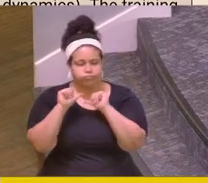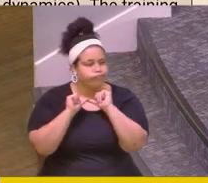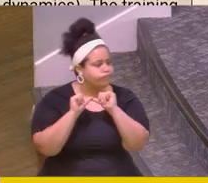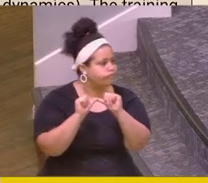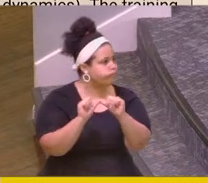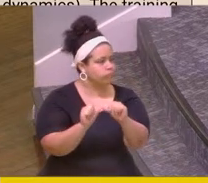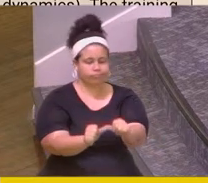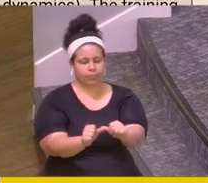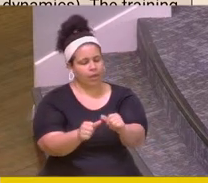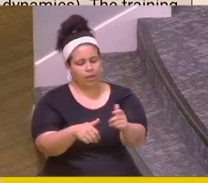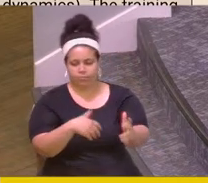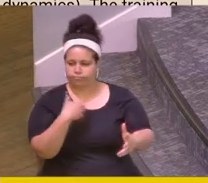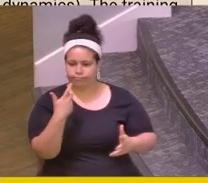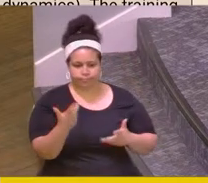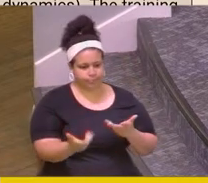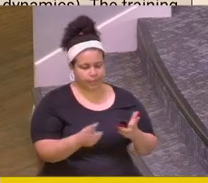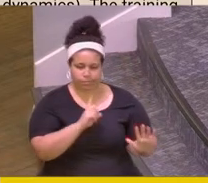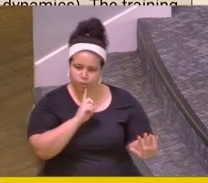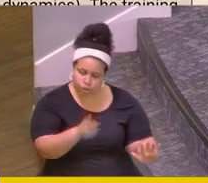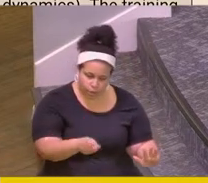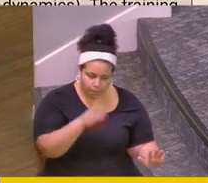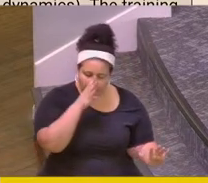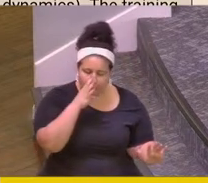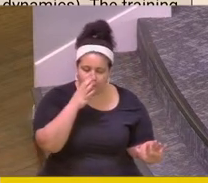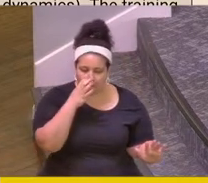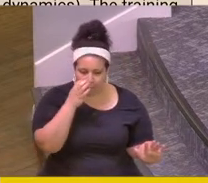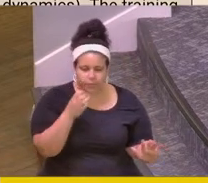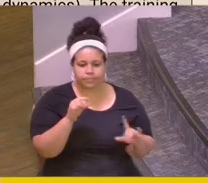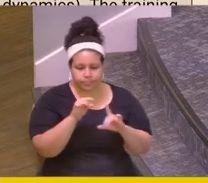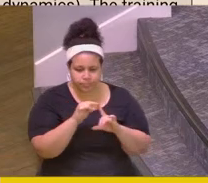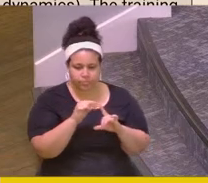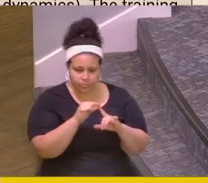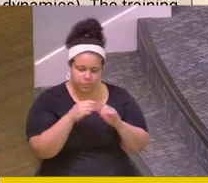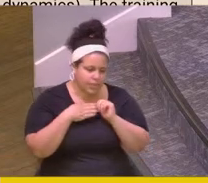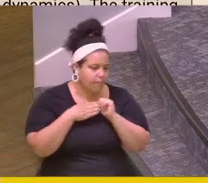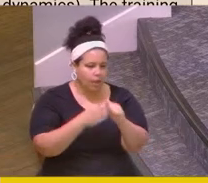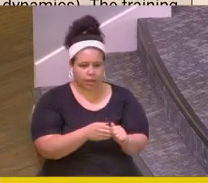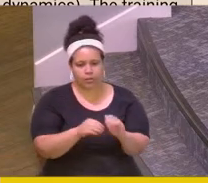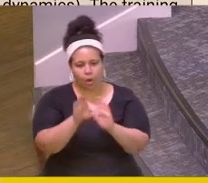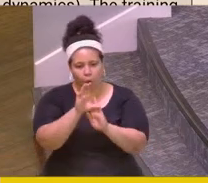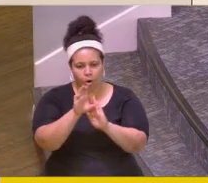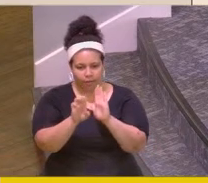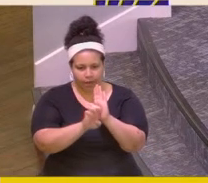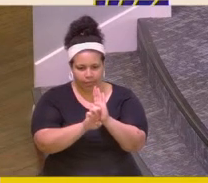continuing to ensure that the board is following the code of ethics.